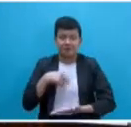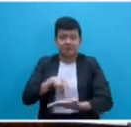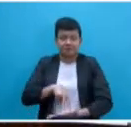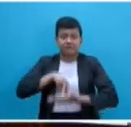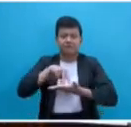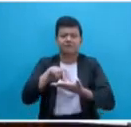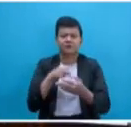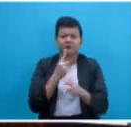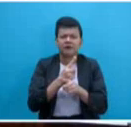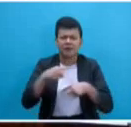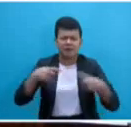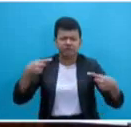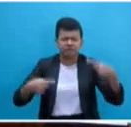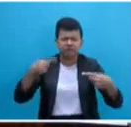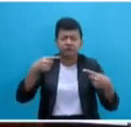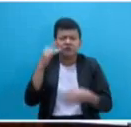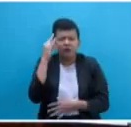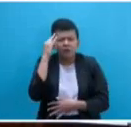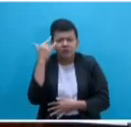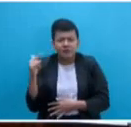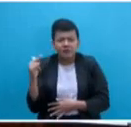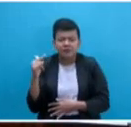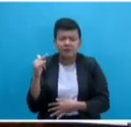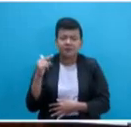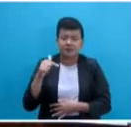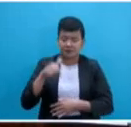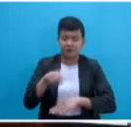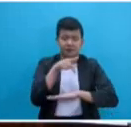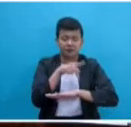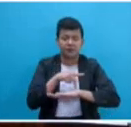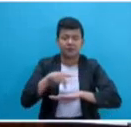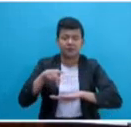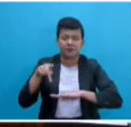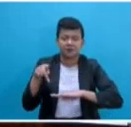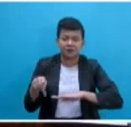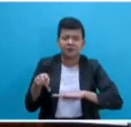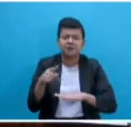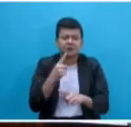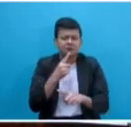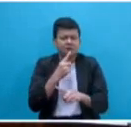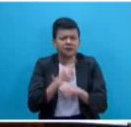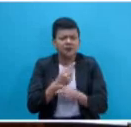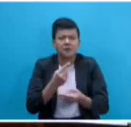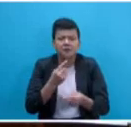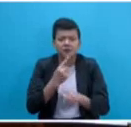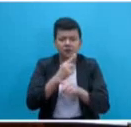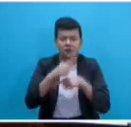on the motion that this House thanks His Excellency the President for his most gracious address.